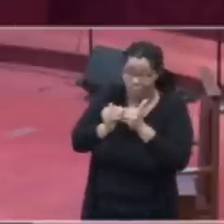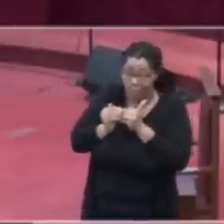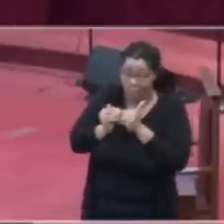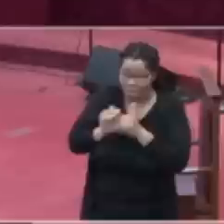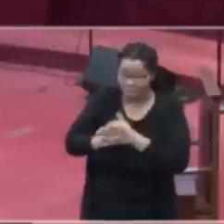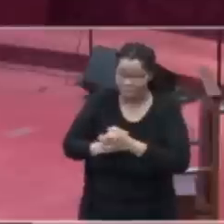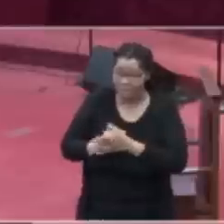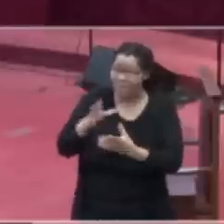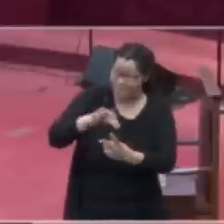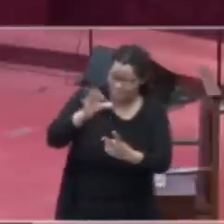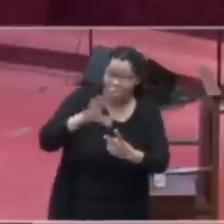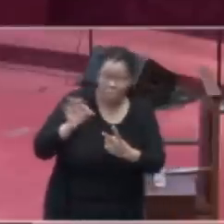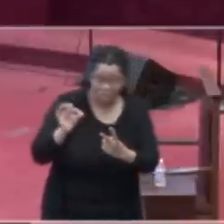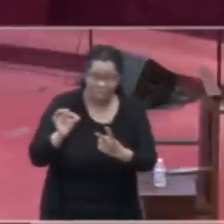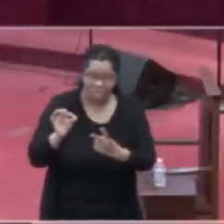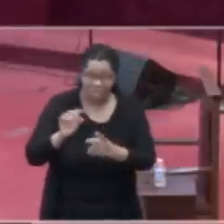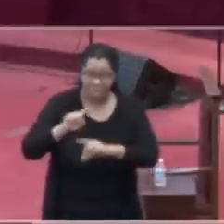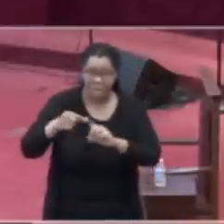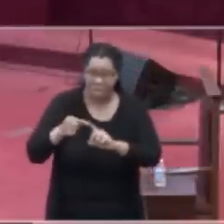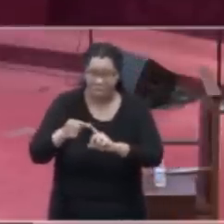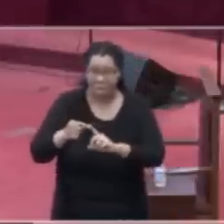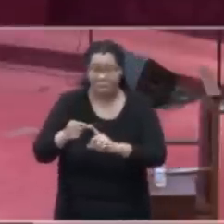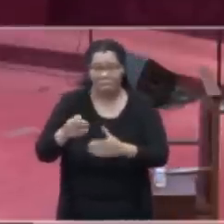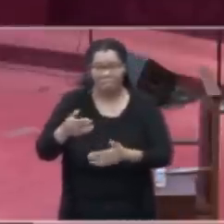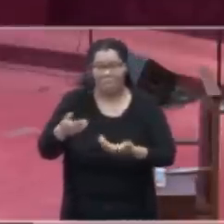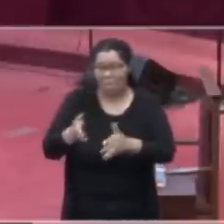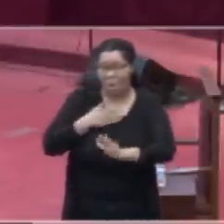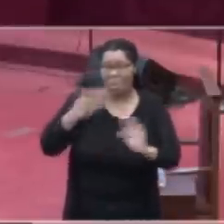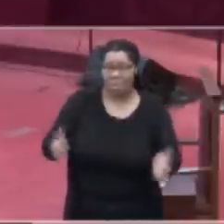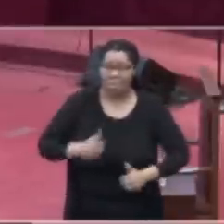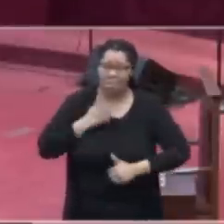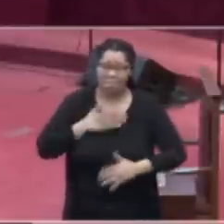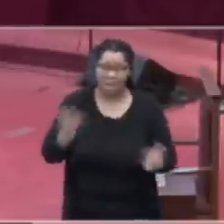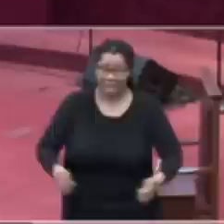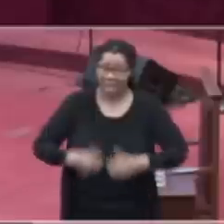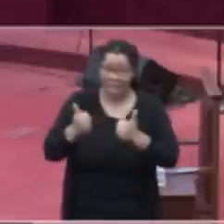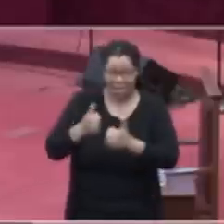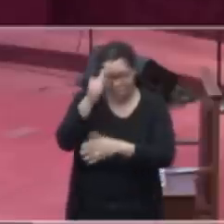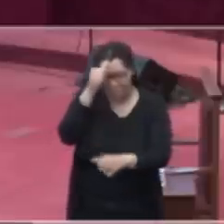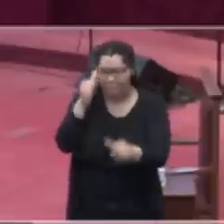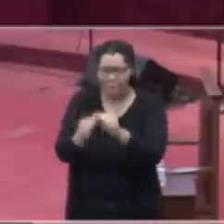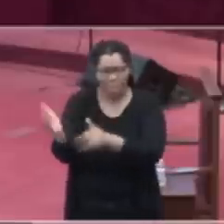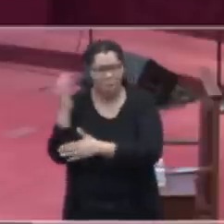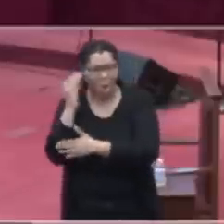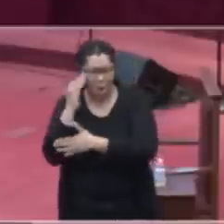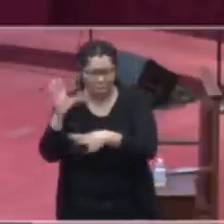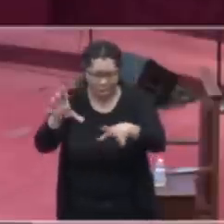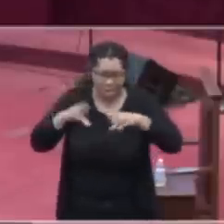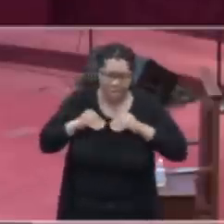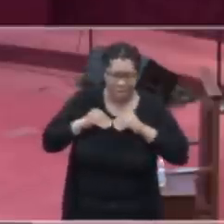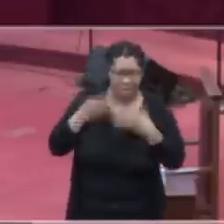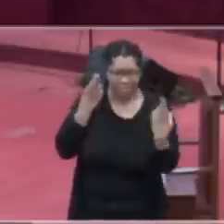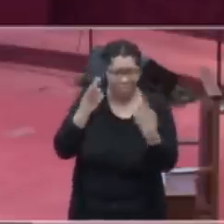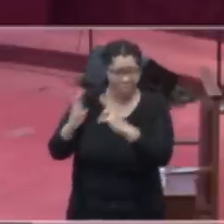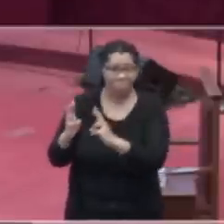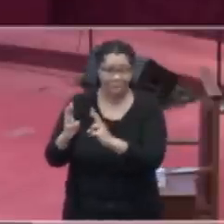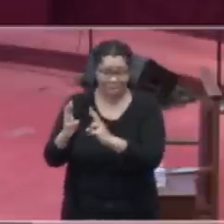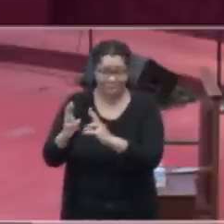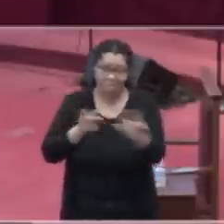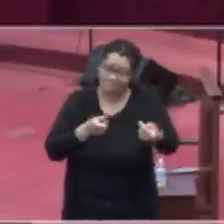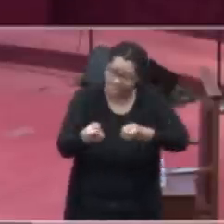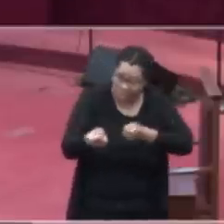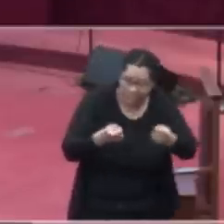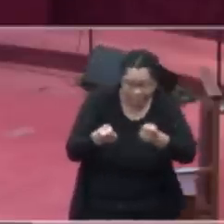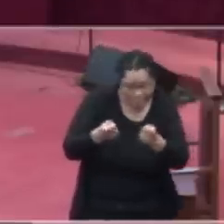space. Choices about how I want my life to be known and remembered and embraced and respected and treated